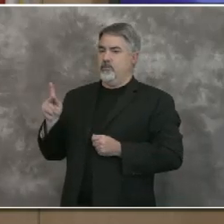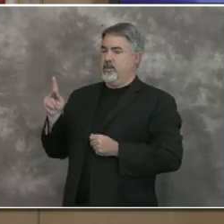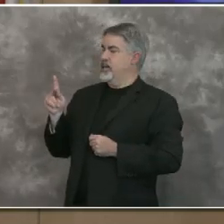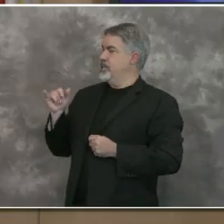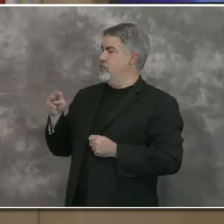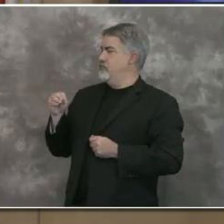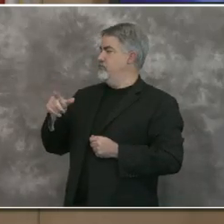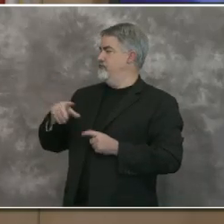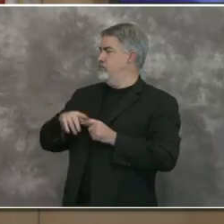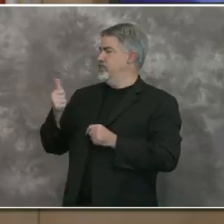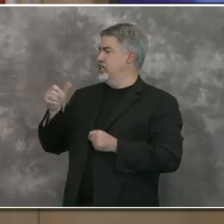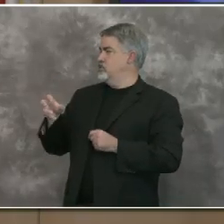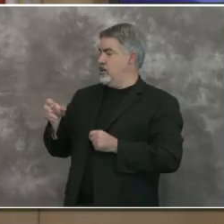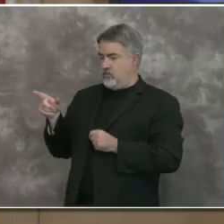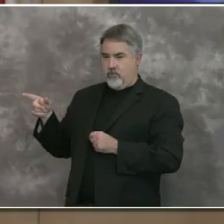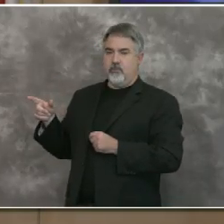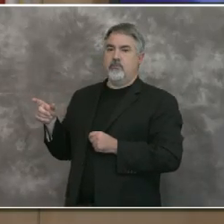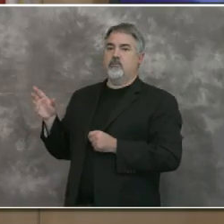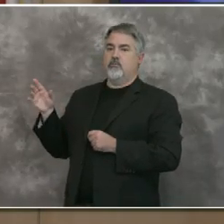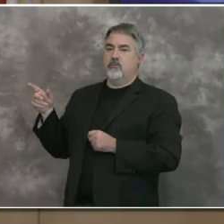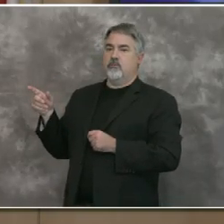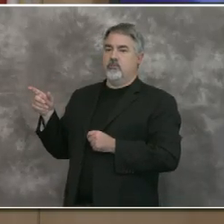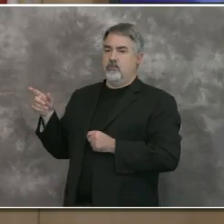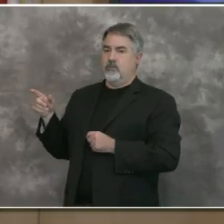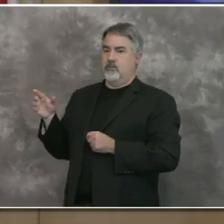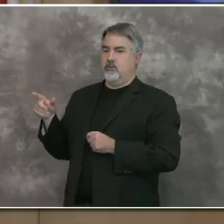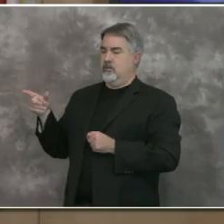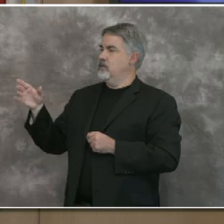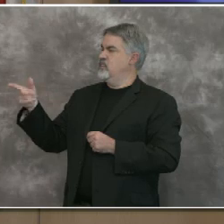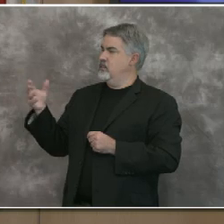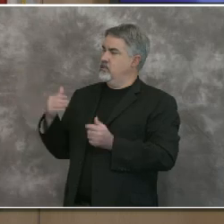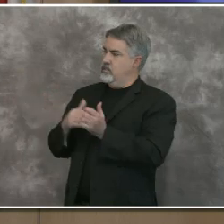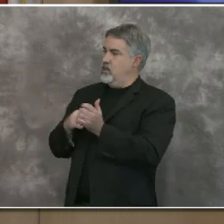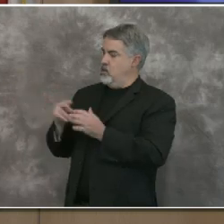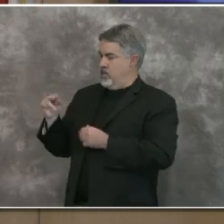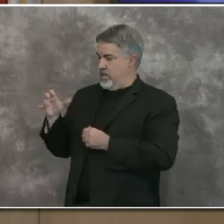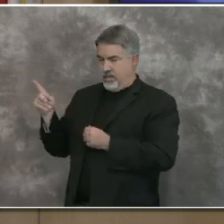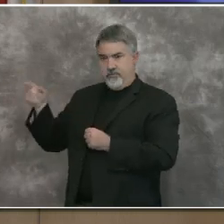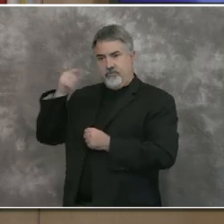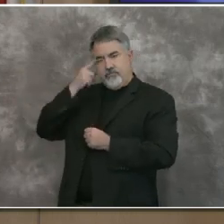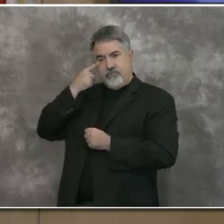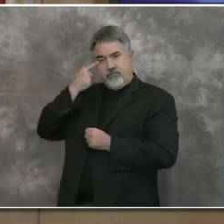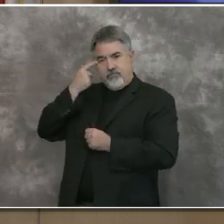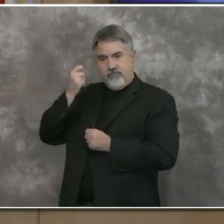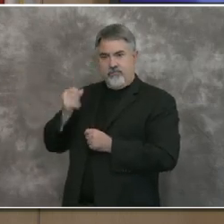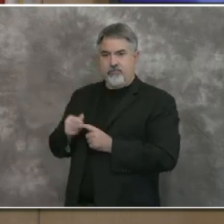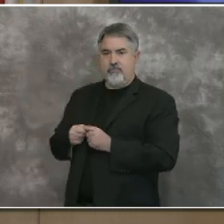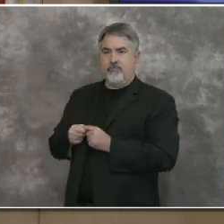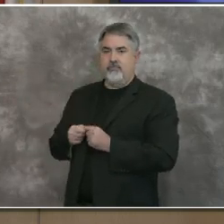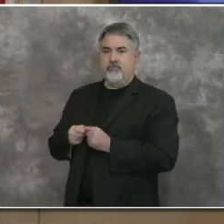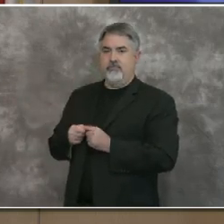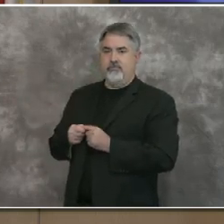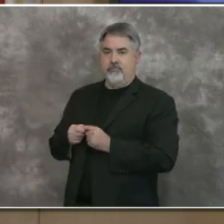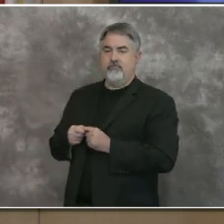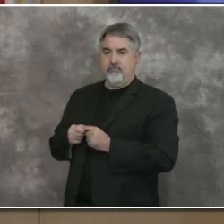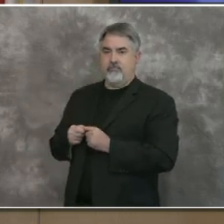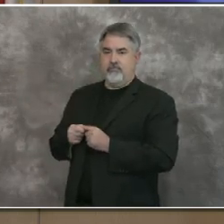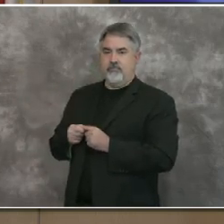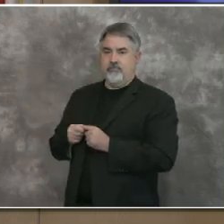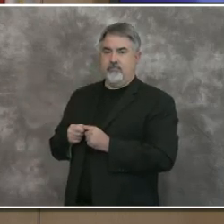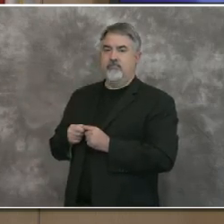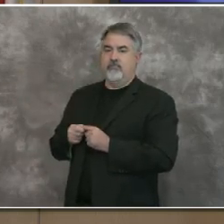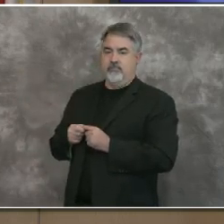metrics are you using to determine COVID deaths? Are all of the deaths in San Diego County confirmed positive cases of COVID through